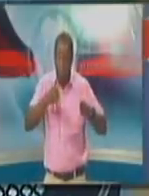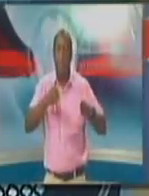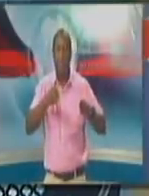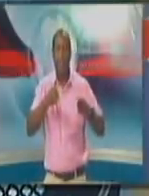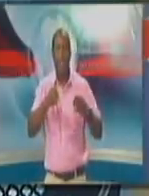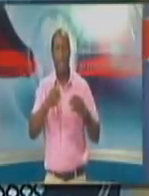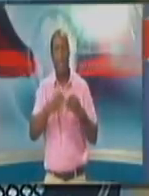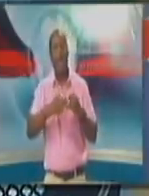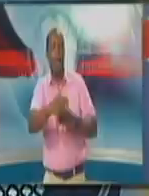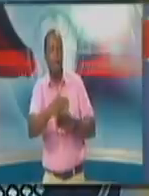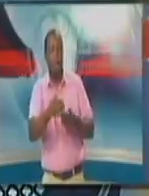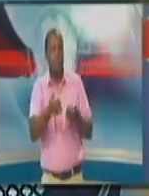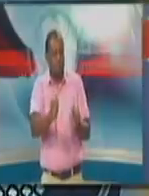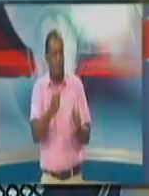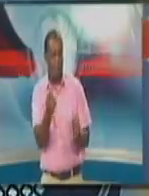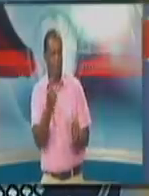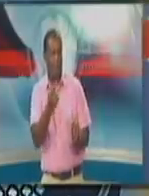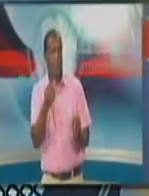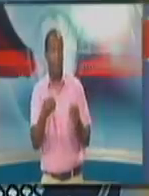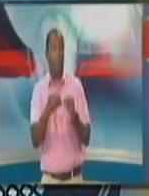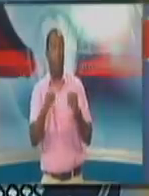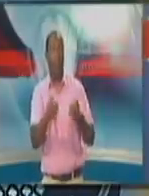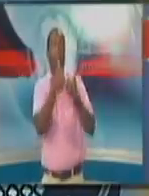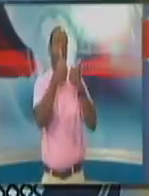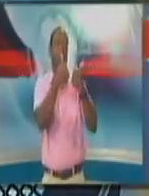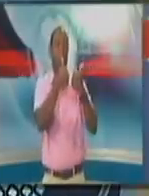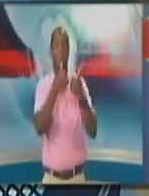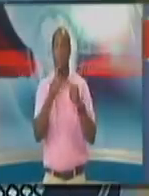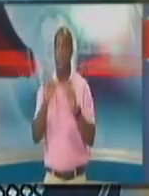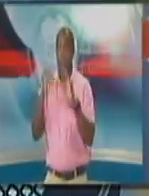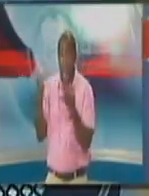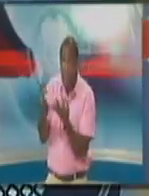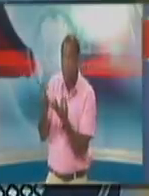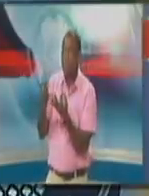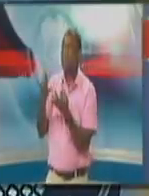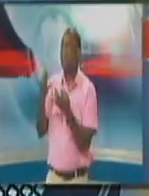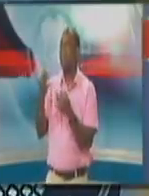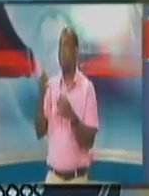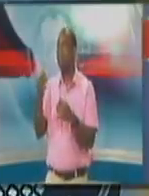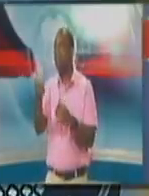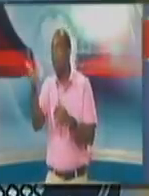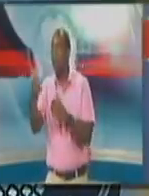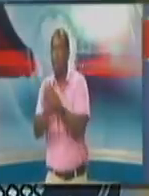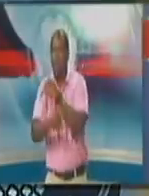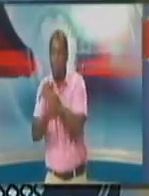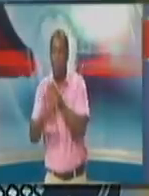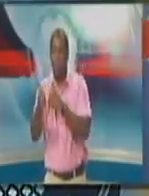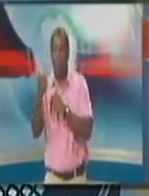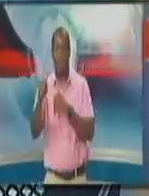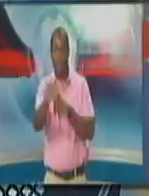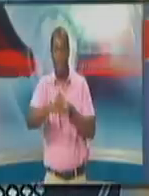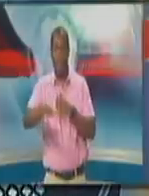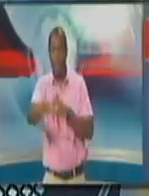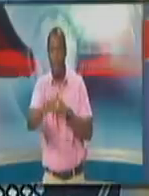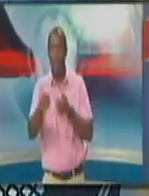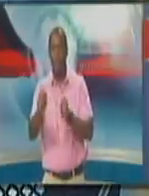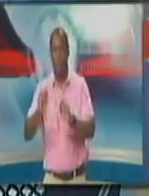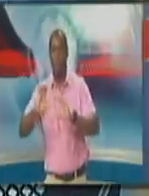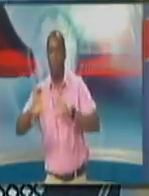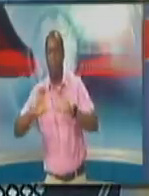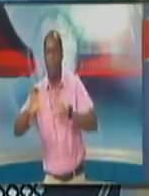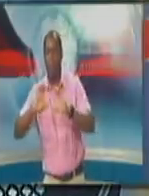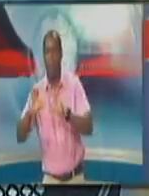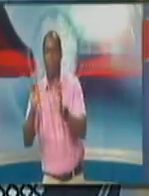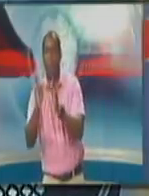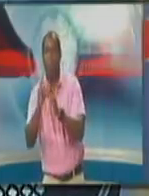course, try to stream those arrangements so that other loved ones who cannot attend can still be a part of that